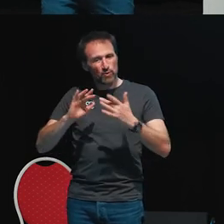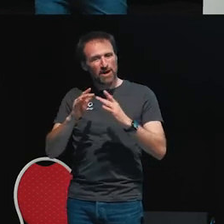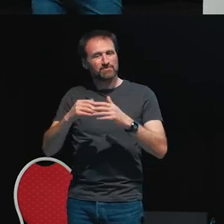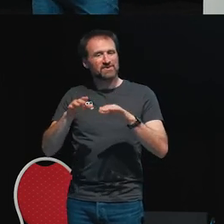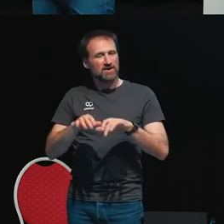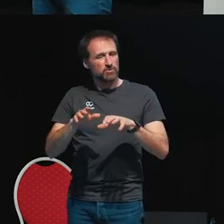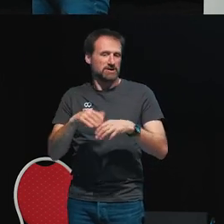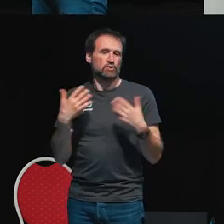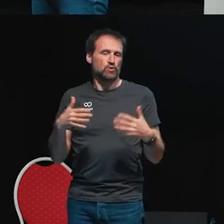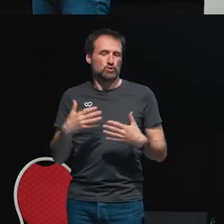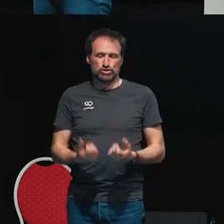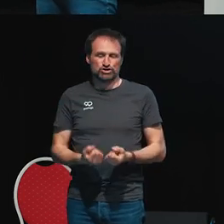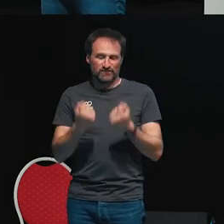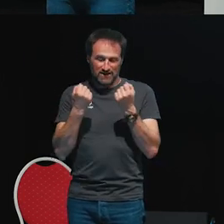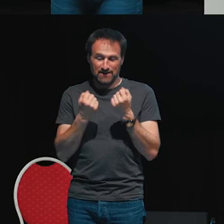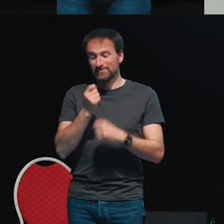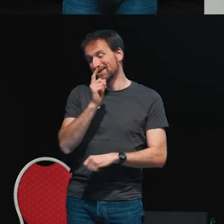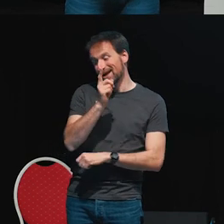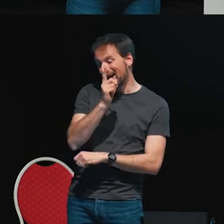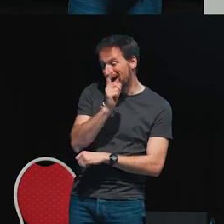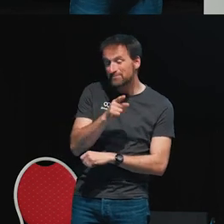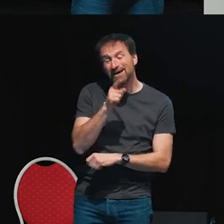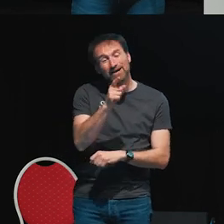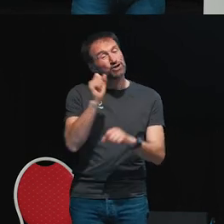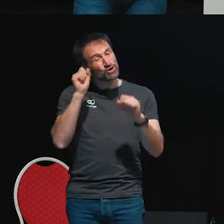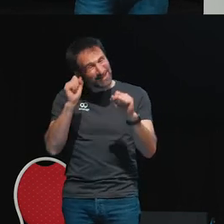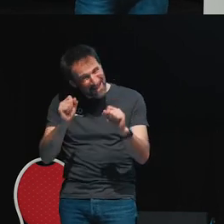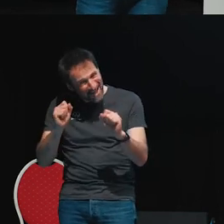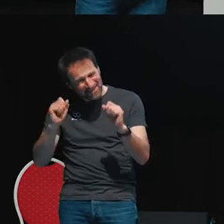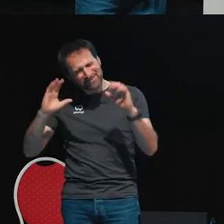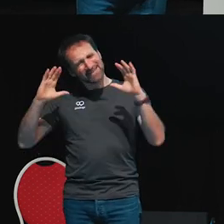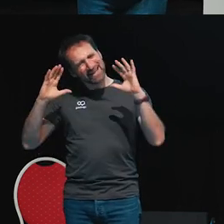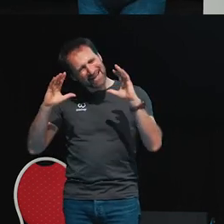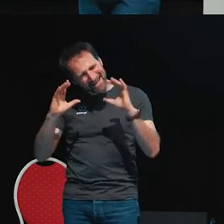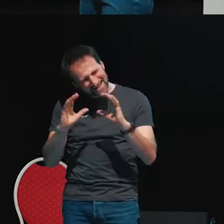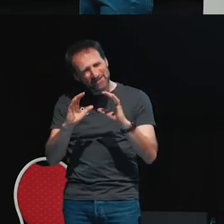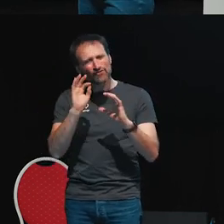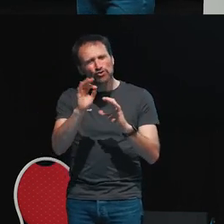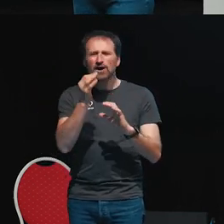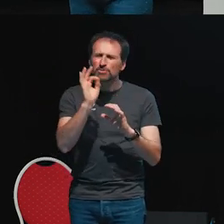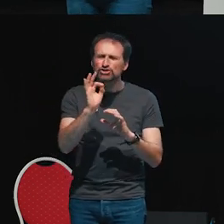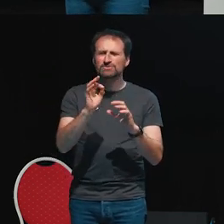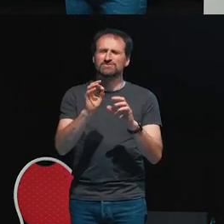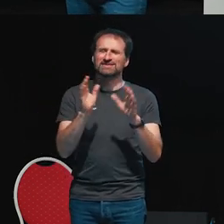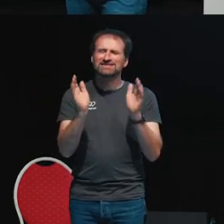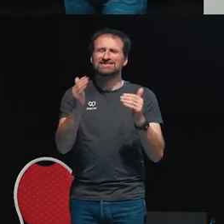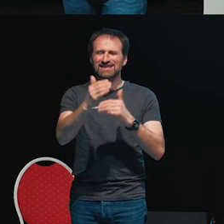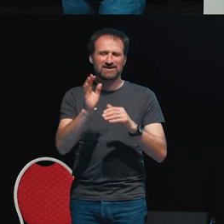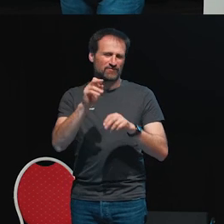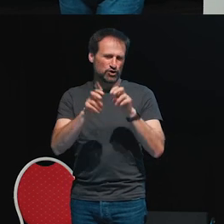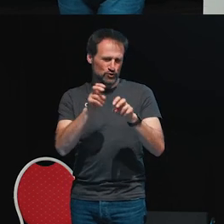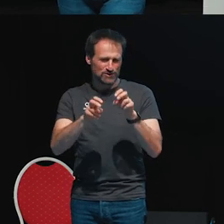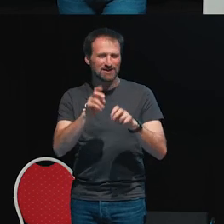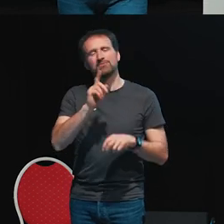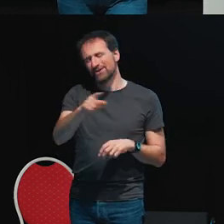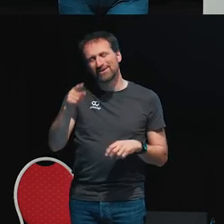can kind of like, limit to have like one set of users, but like we all know this is a bad pattern. This is